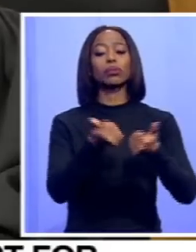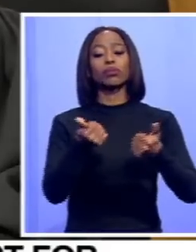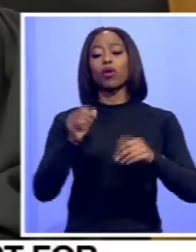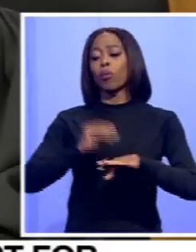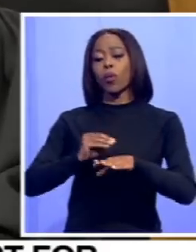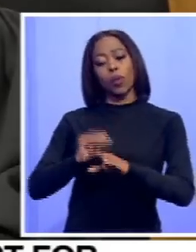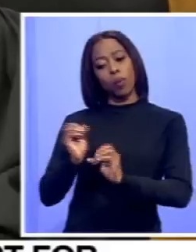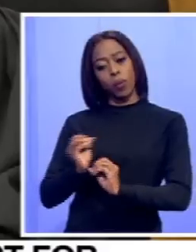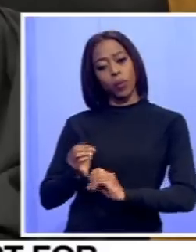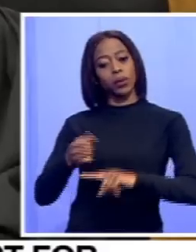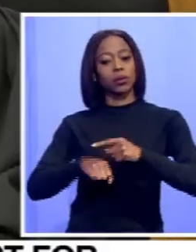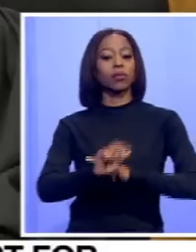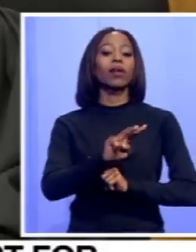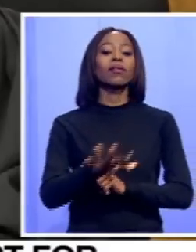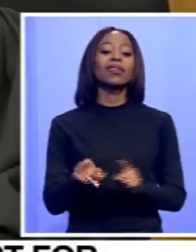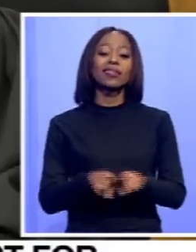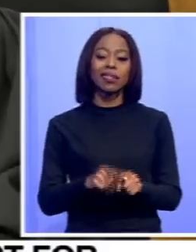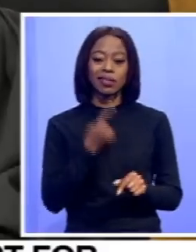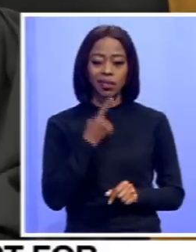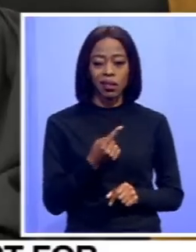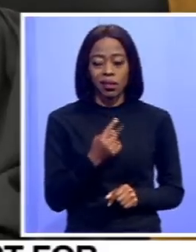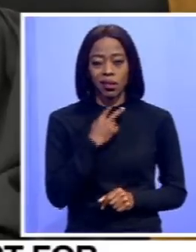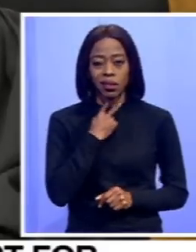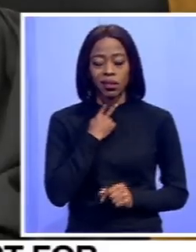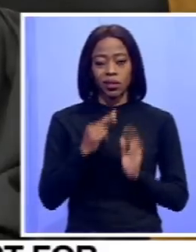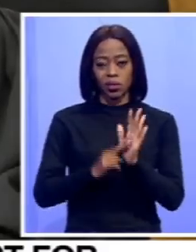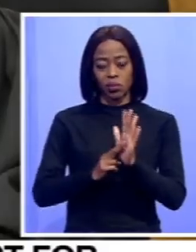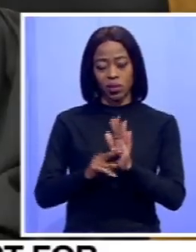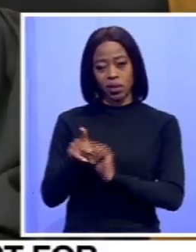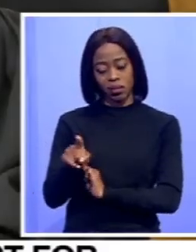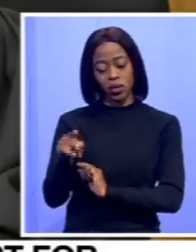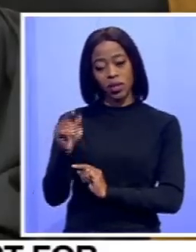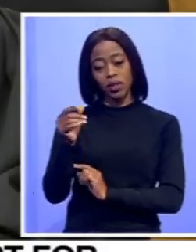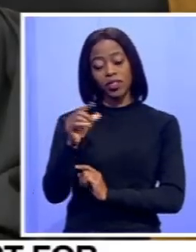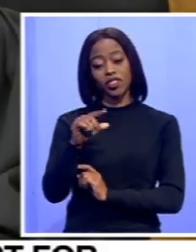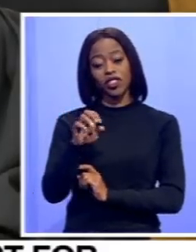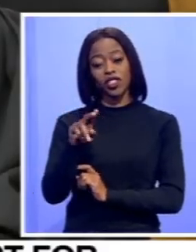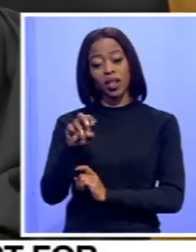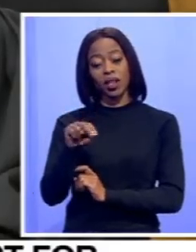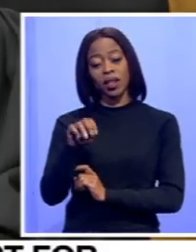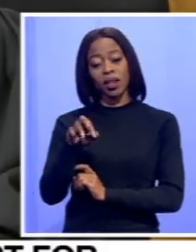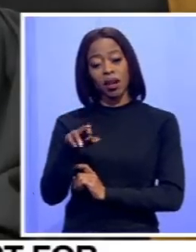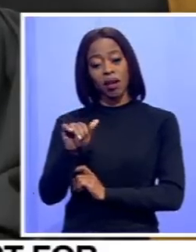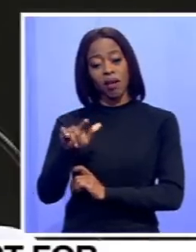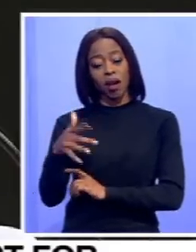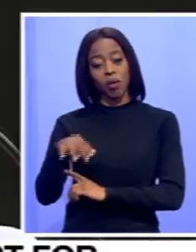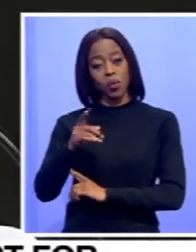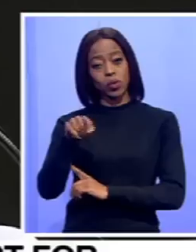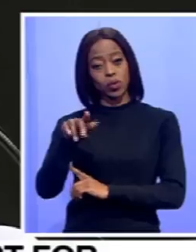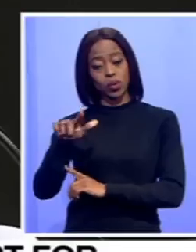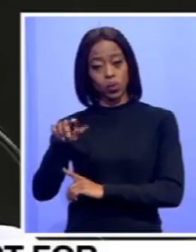Sub 25. Significantly, then said that he could not speak on behalf of General Zulu. Sub 26. Despite the accused both